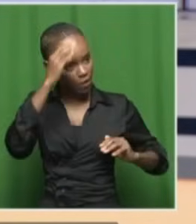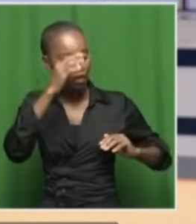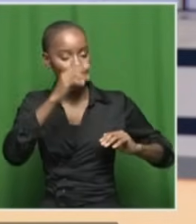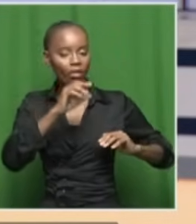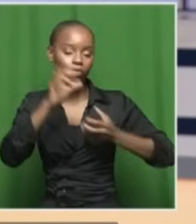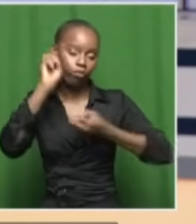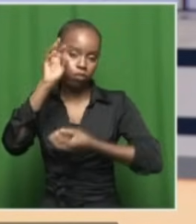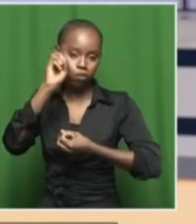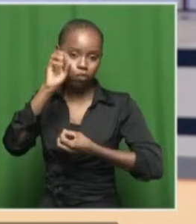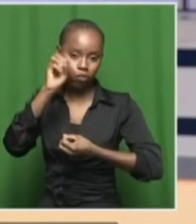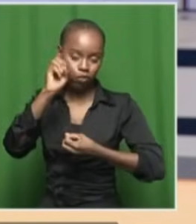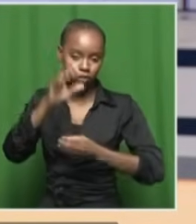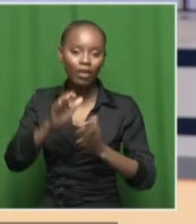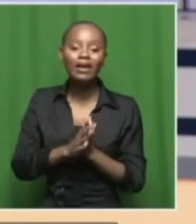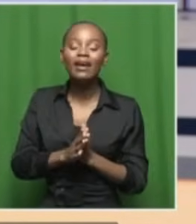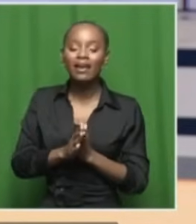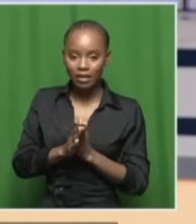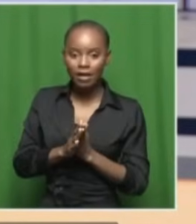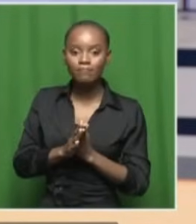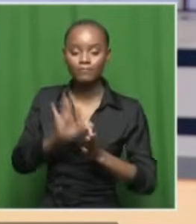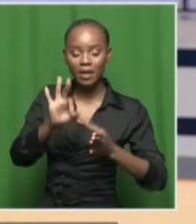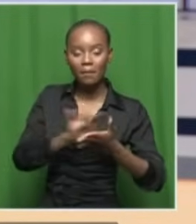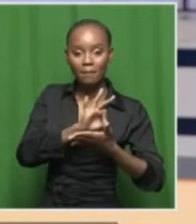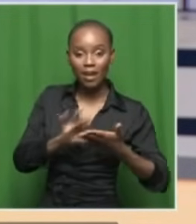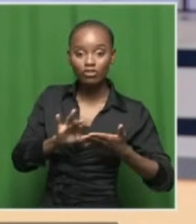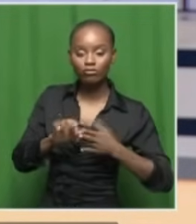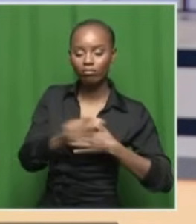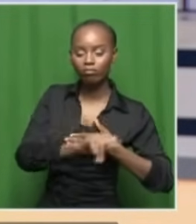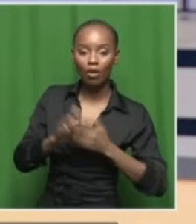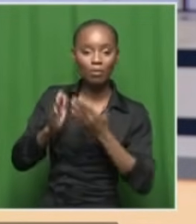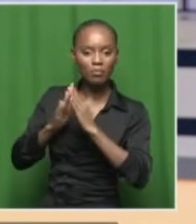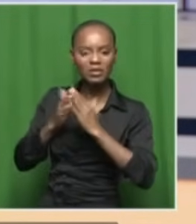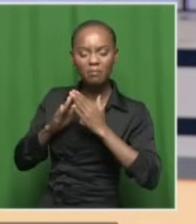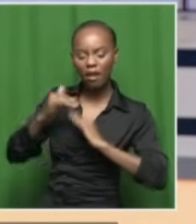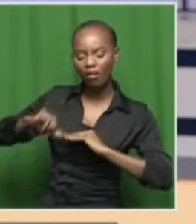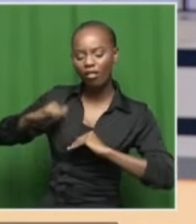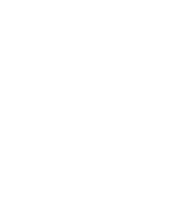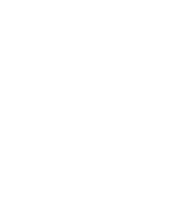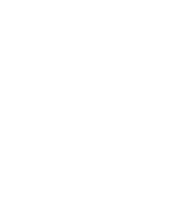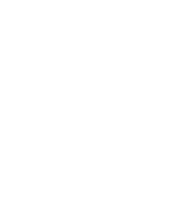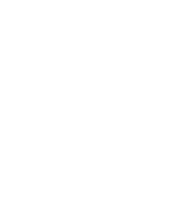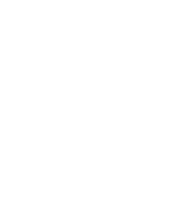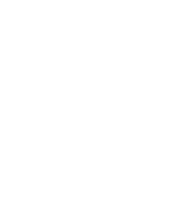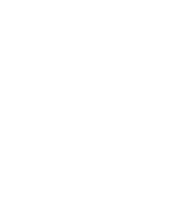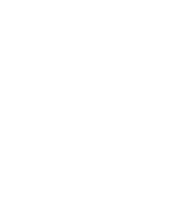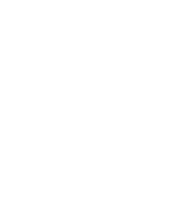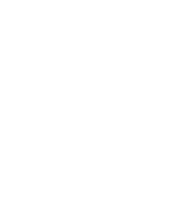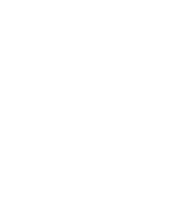Mbeki Municipality by-election results and looking at other factors as well.